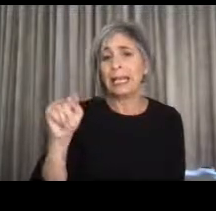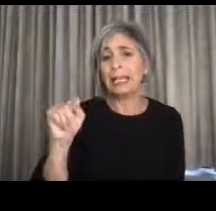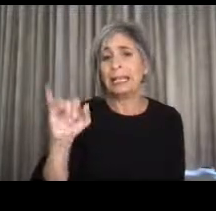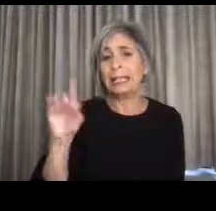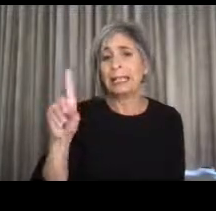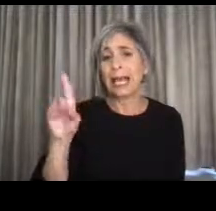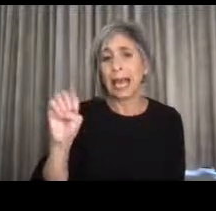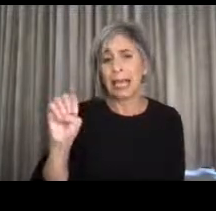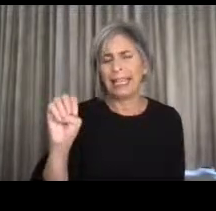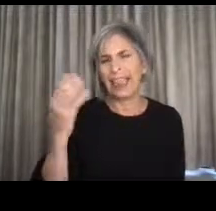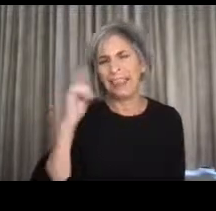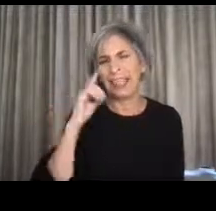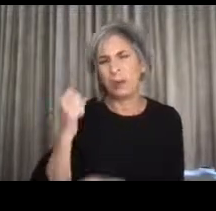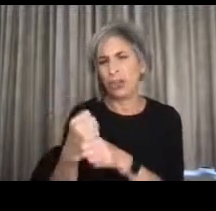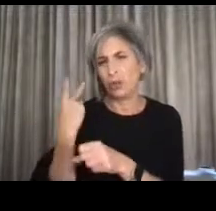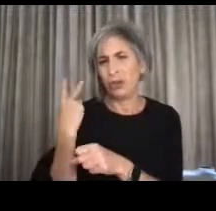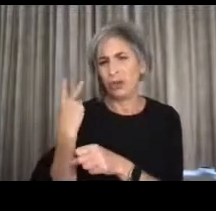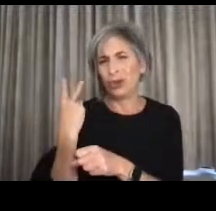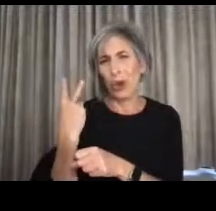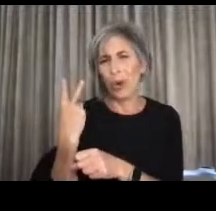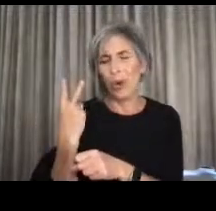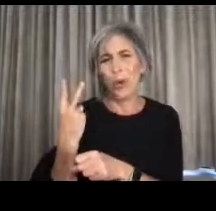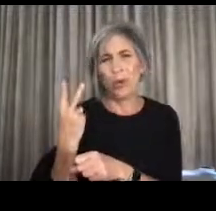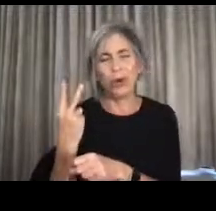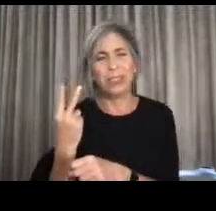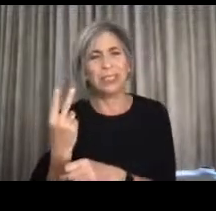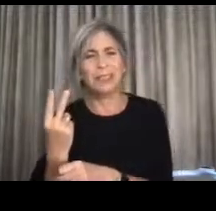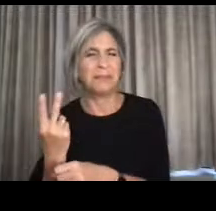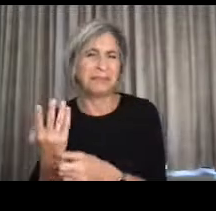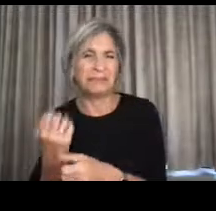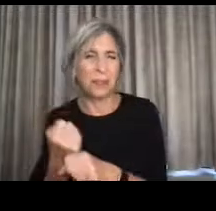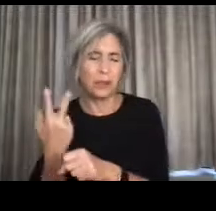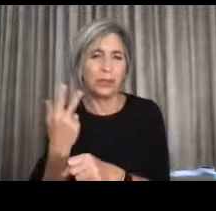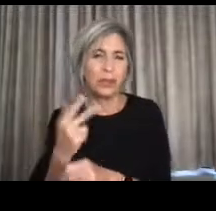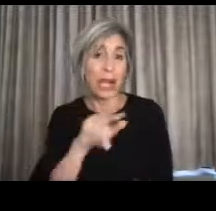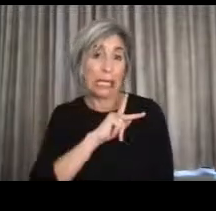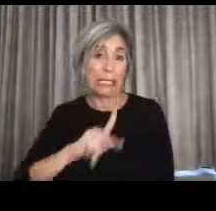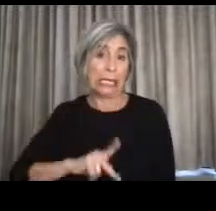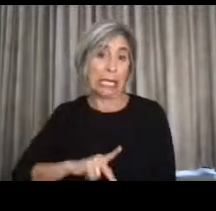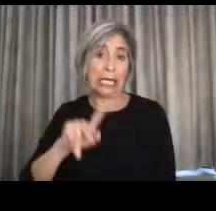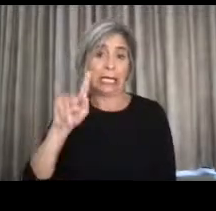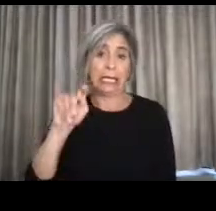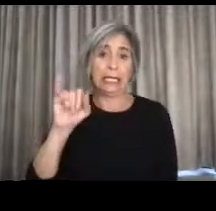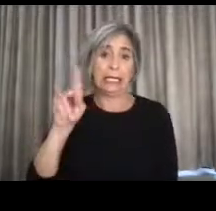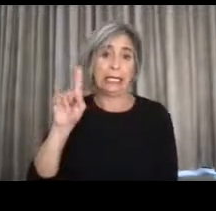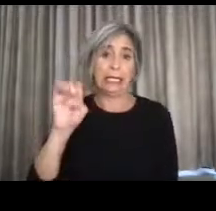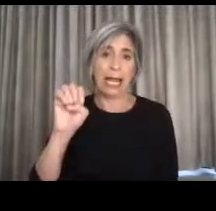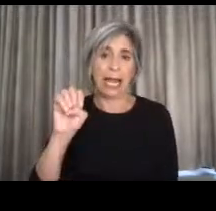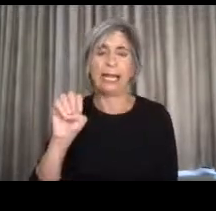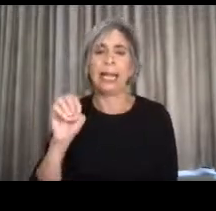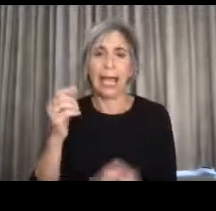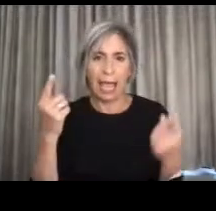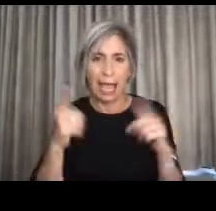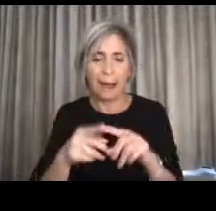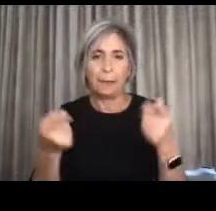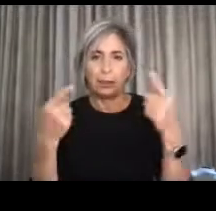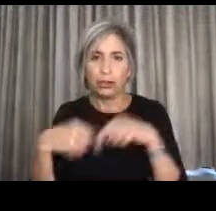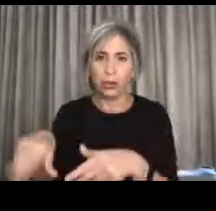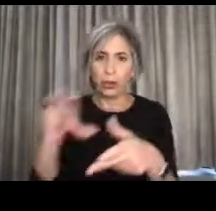years ago, Phil, but a couple or several years ago, where the king tides also occurred during